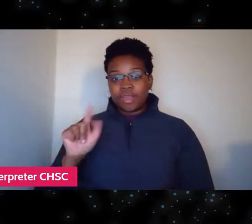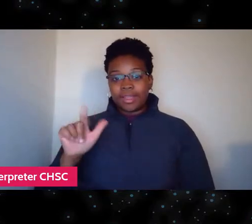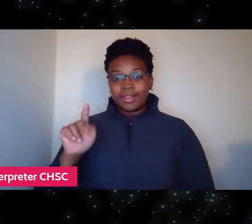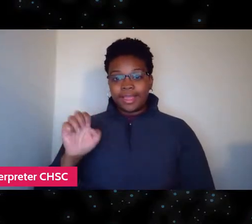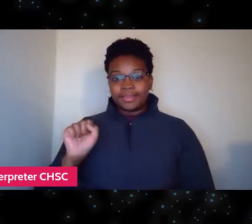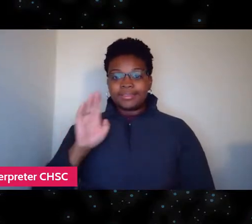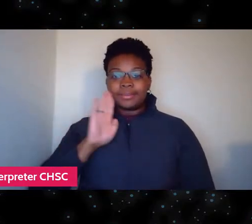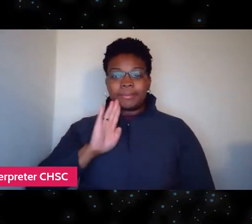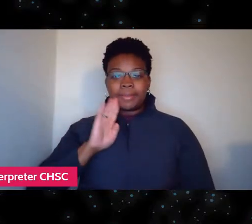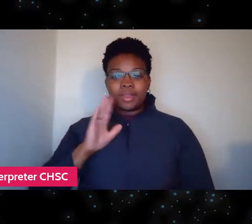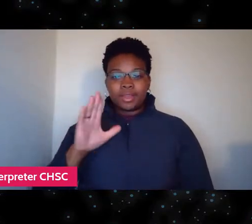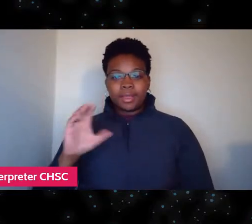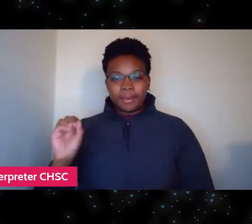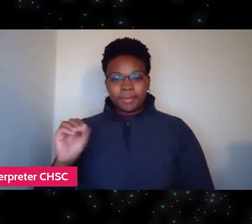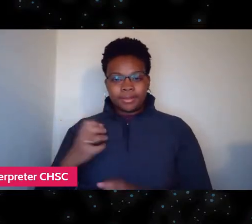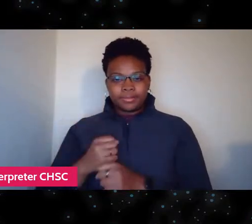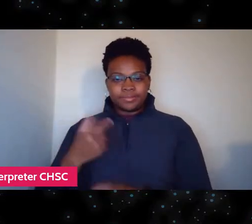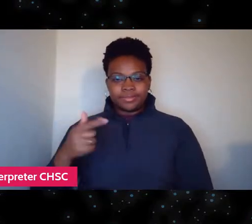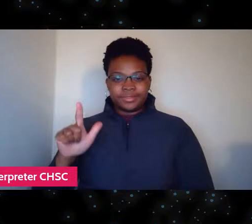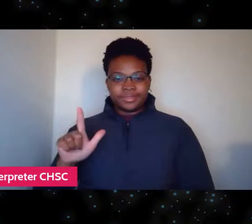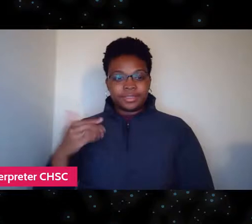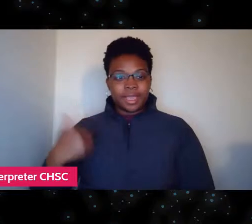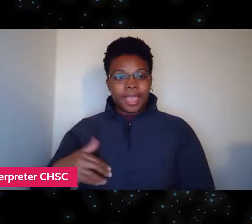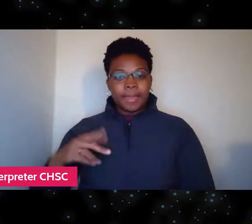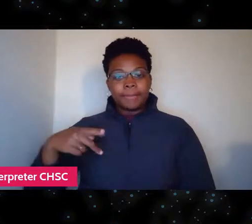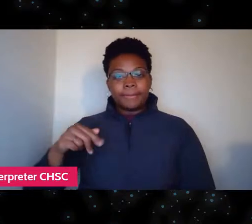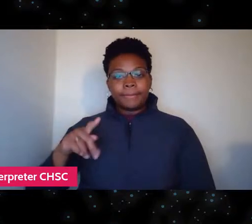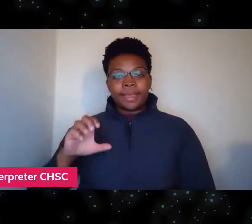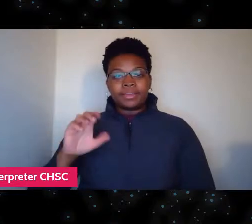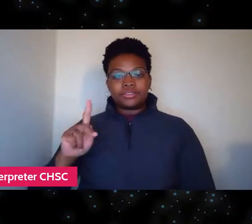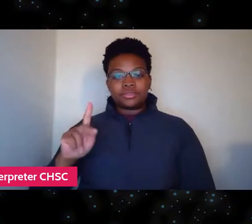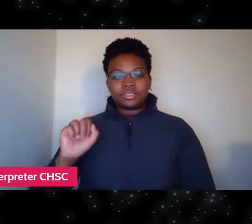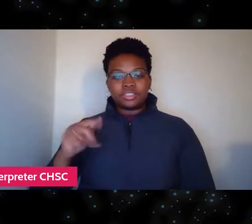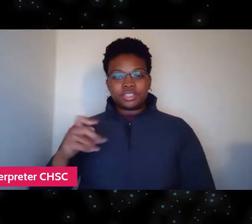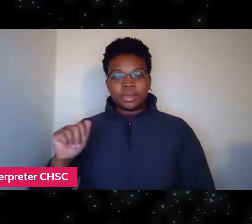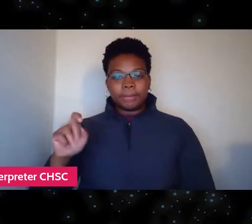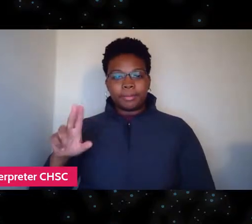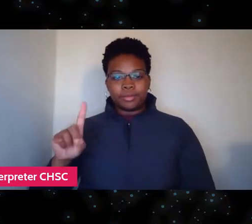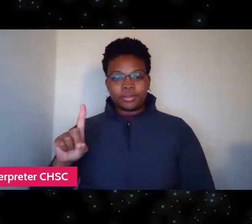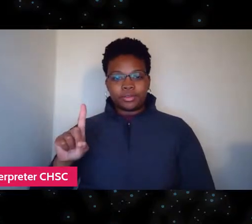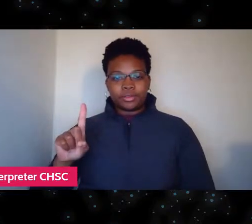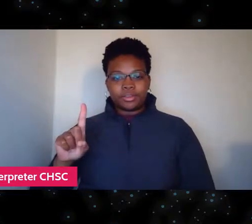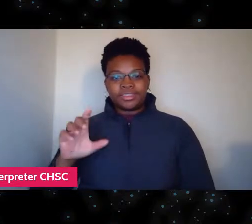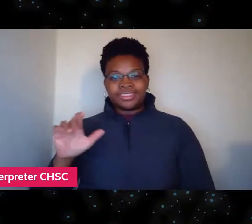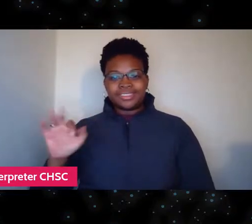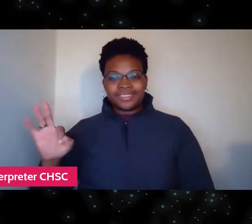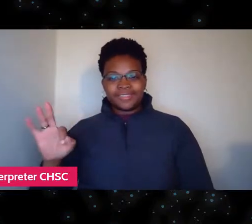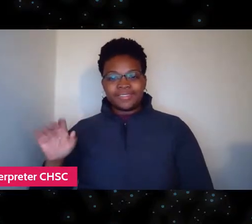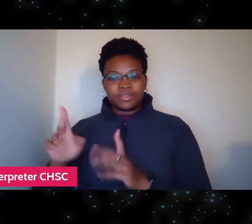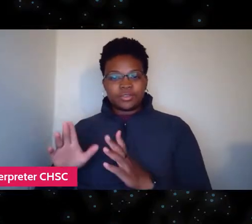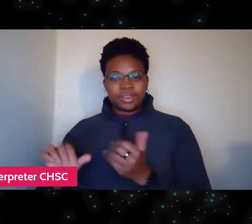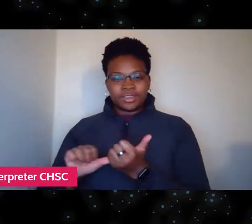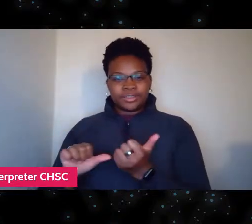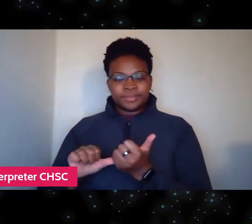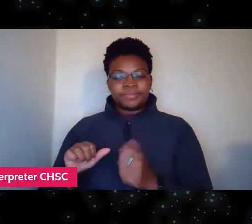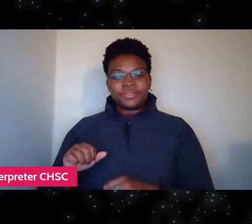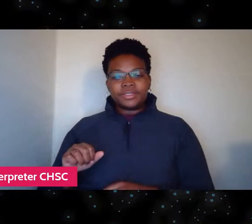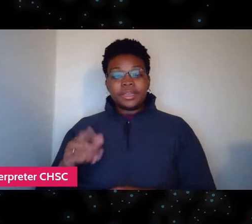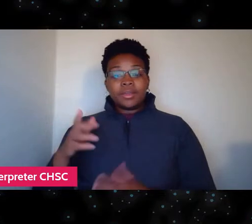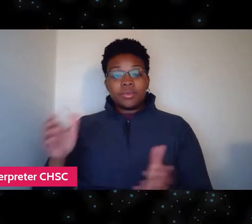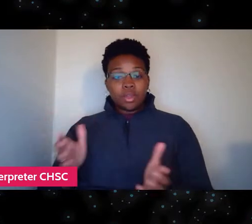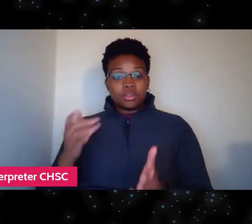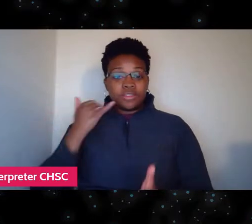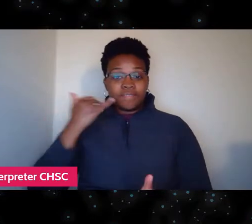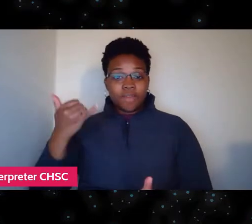the Associate Director of the Cleveland International Film Festival, and our friends at Great Lakes Brewing Company encourage you to put your phone down during this happy